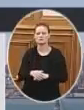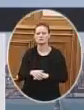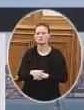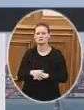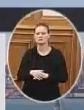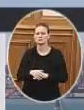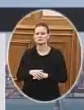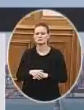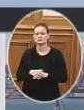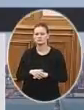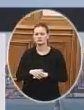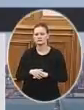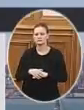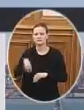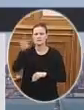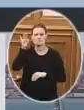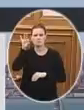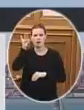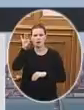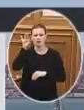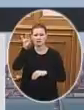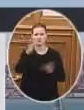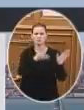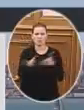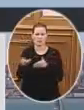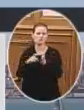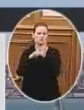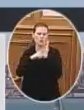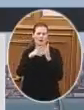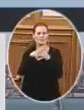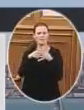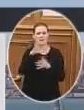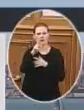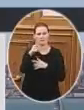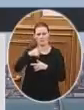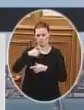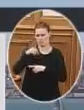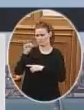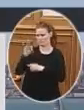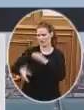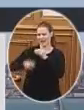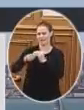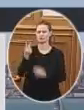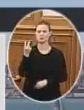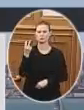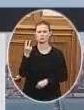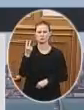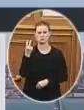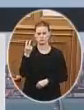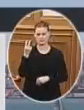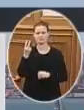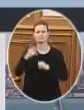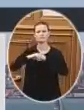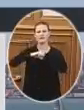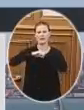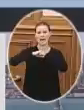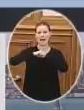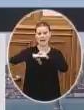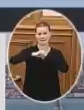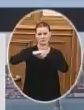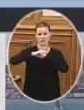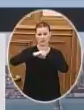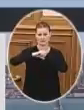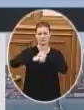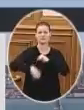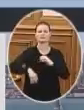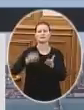add 2 more to make a richer, more comprehensive set of plans we'll deal with. They include the advertising plan, the ambush marketing plan,